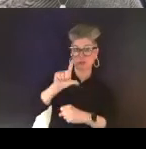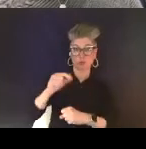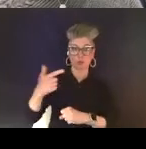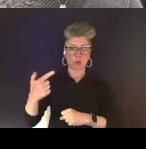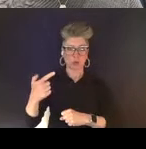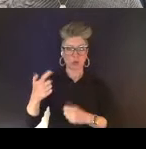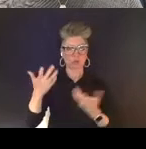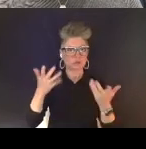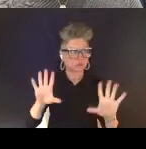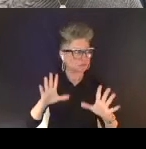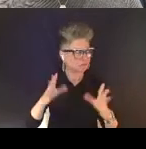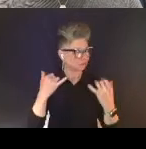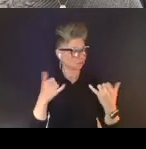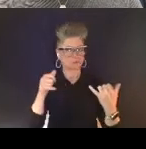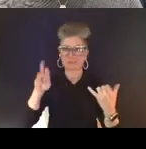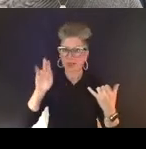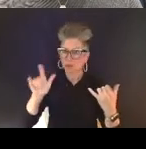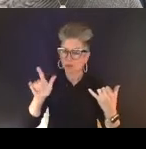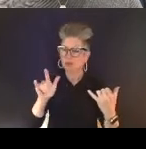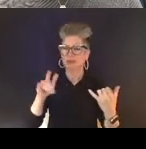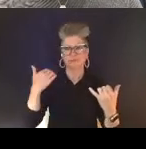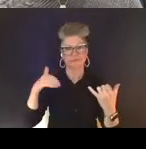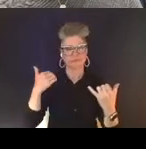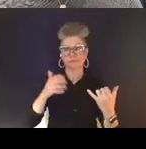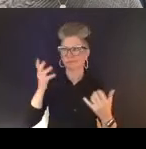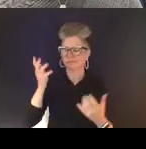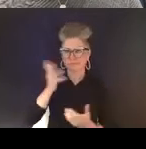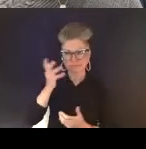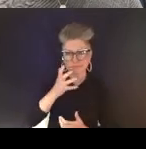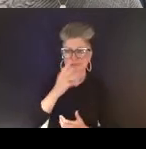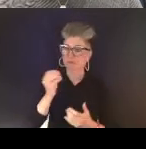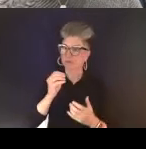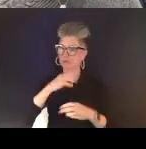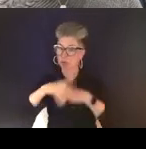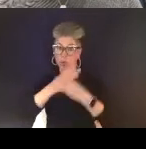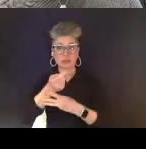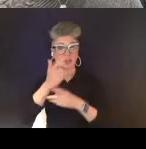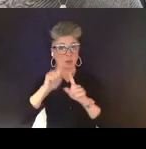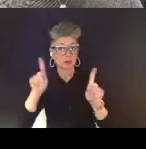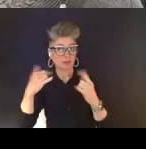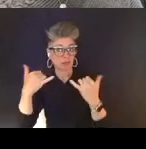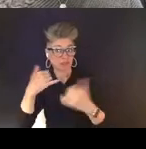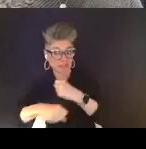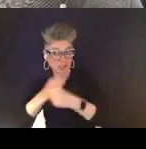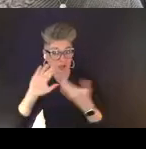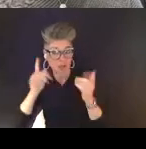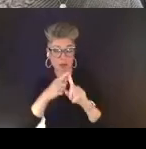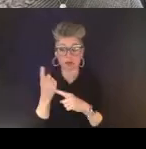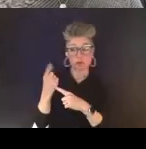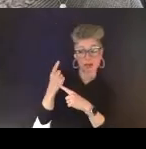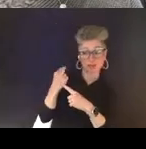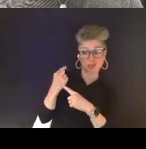April, to kind of have a welcome back. And our world is a little bit different this year than it was last year. Not a lot, but a little